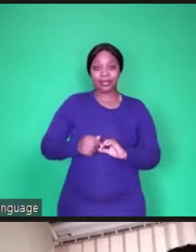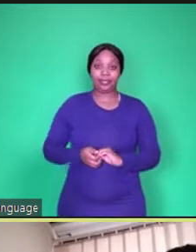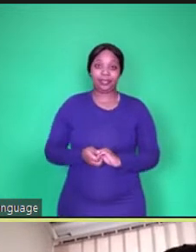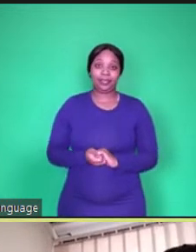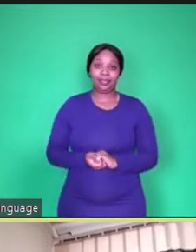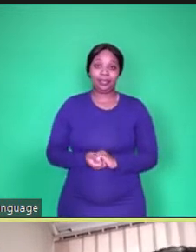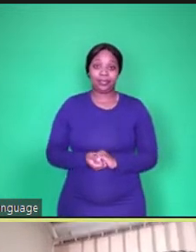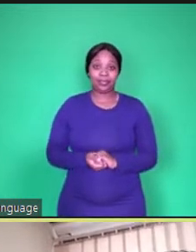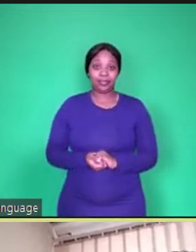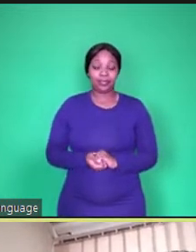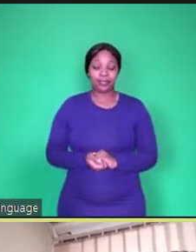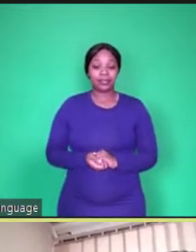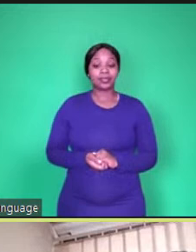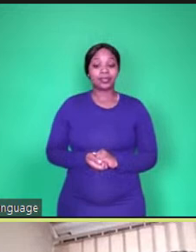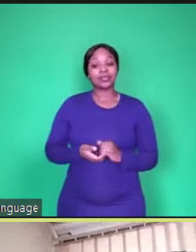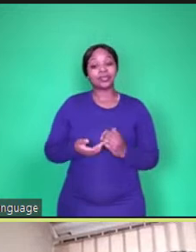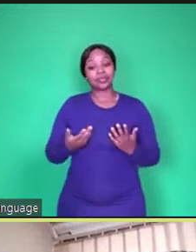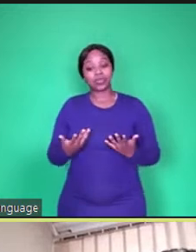which can be looked,